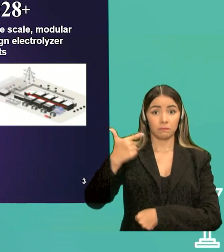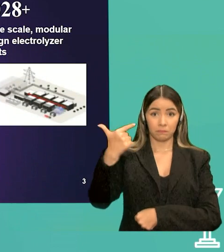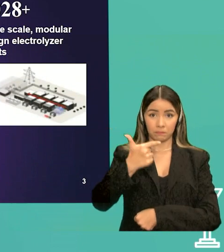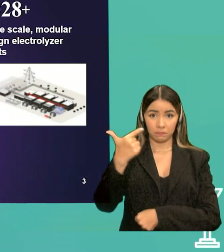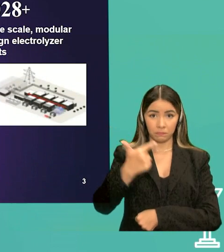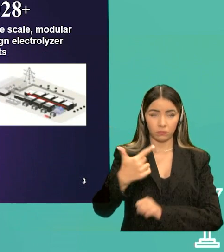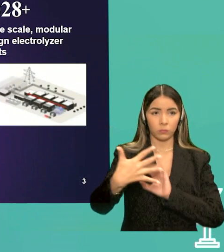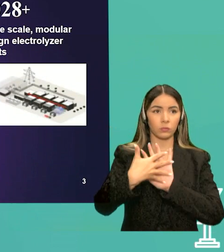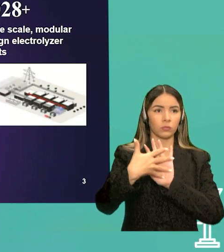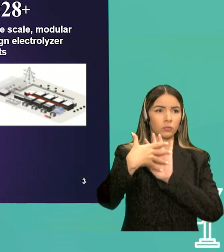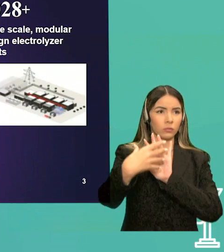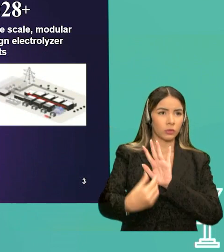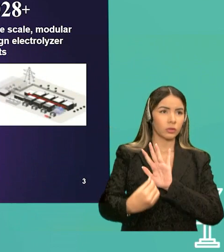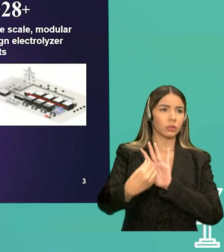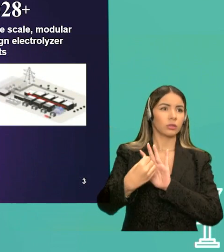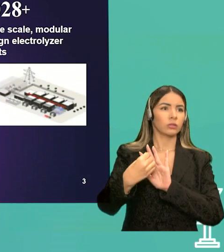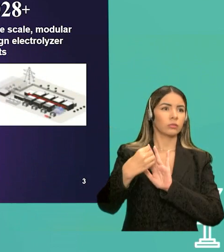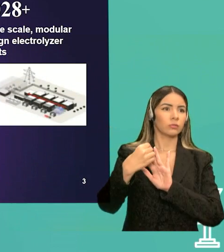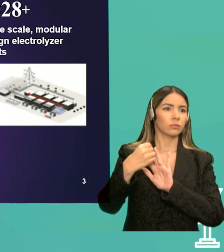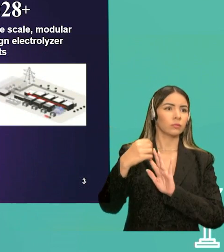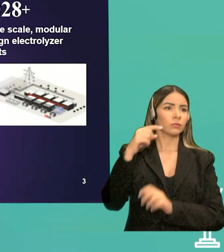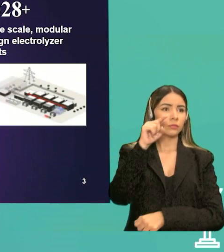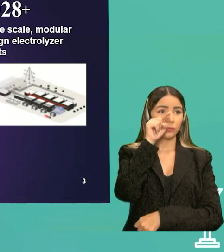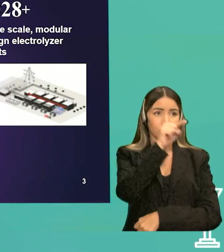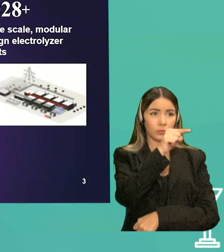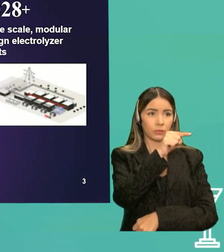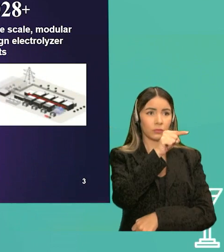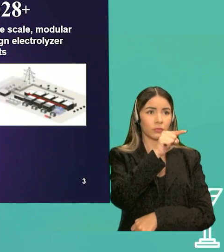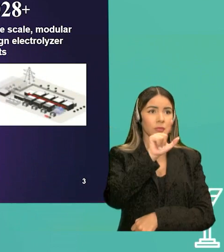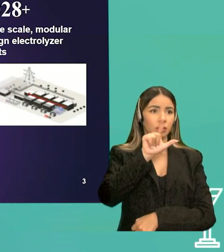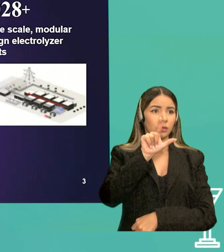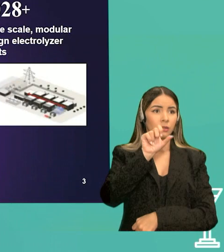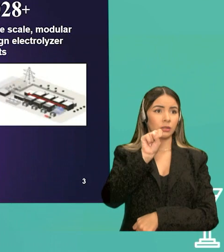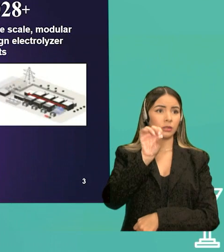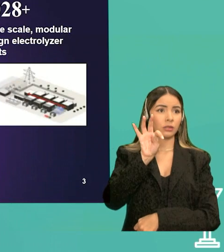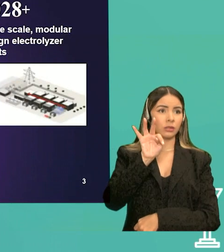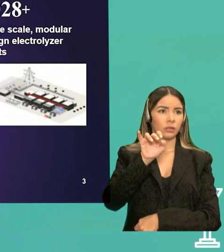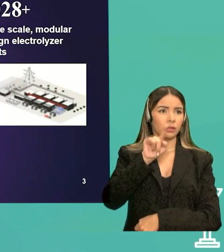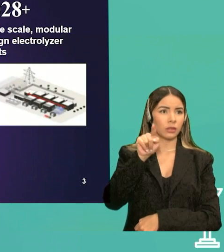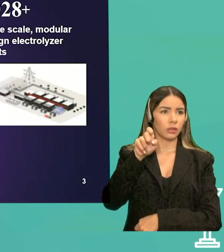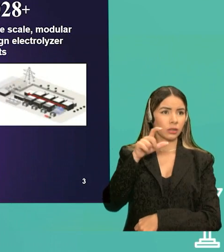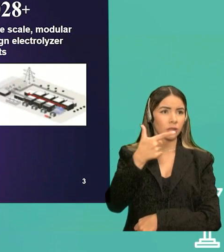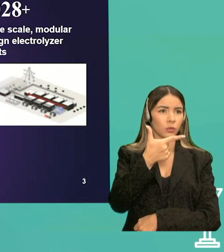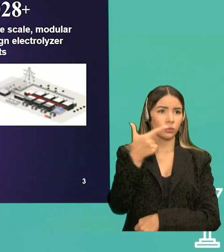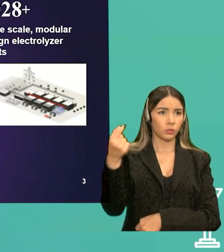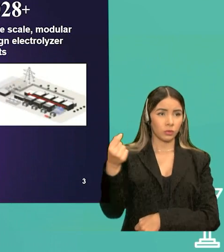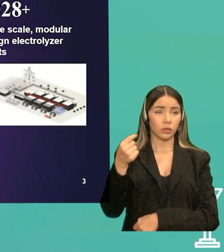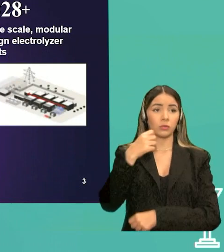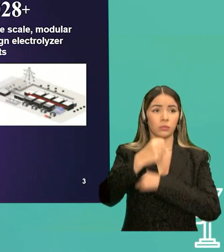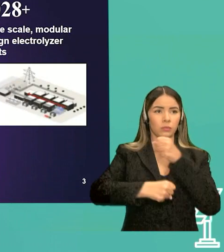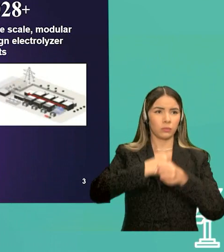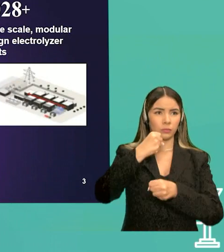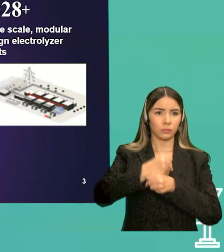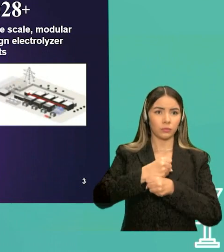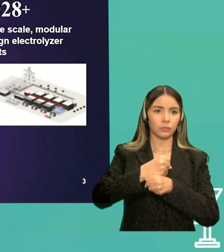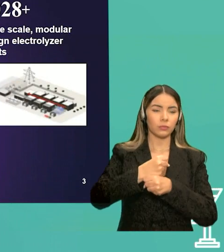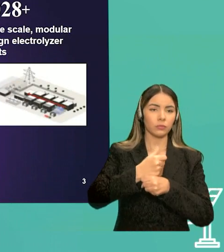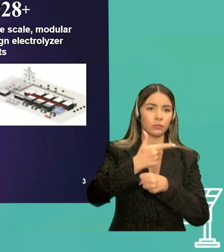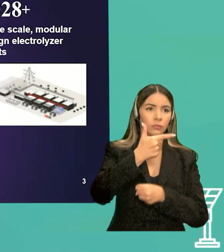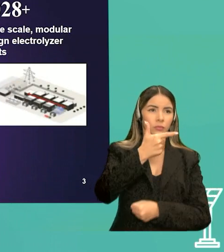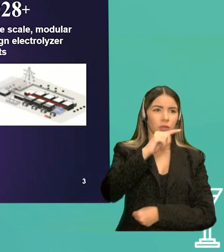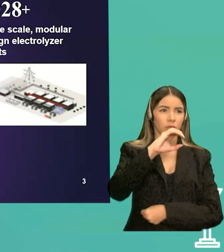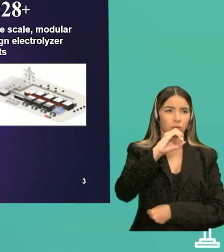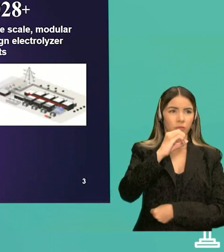and 2018 the third version, Silyzer 300, increasing 10 times, so from zero point 0.1 to